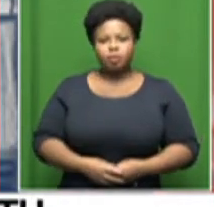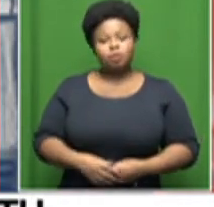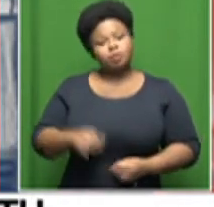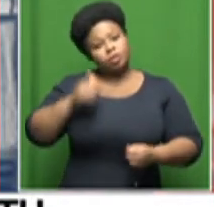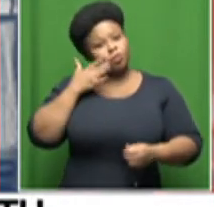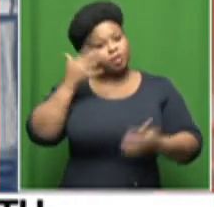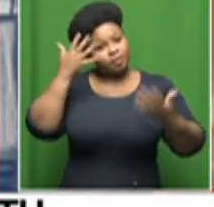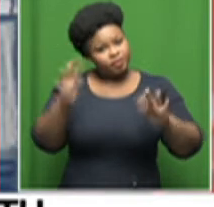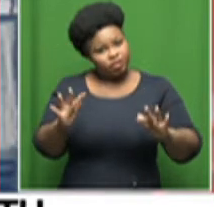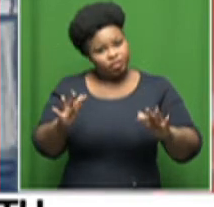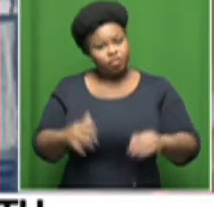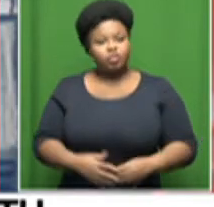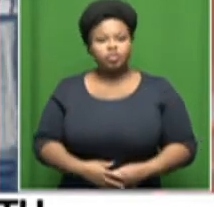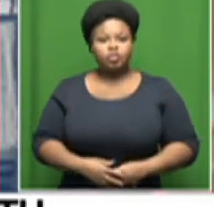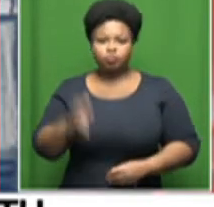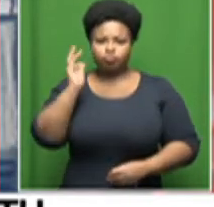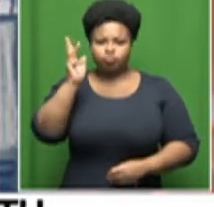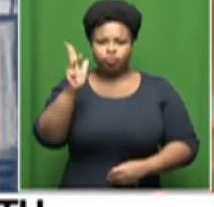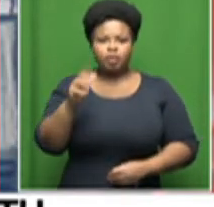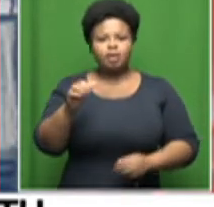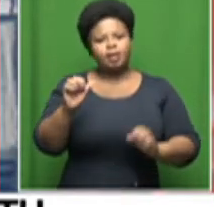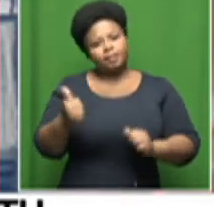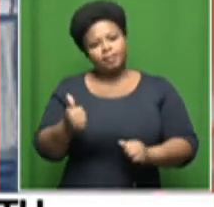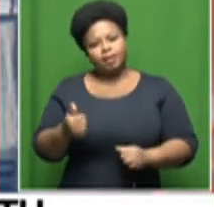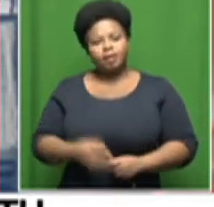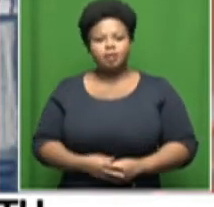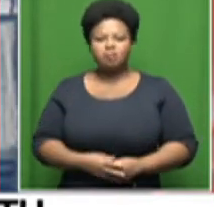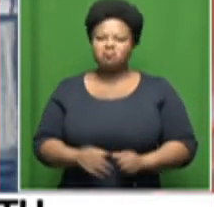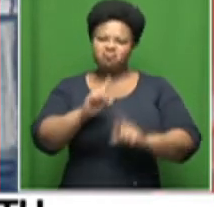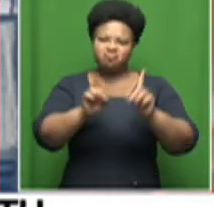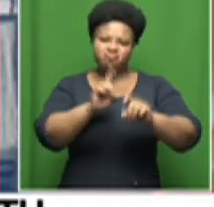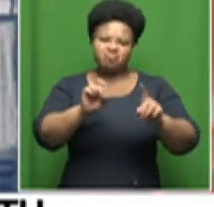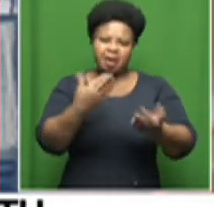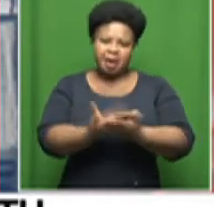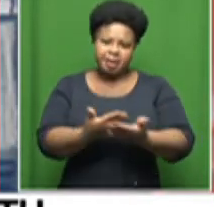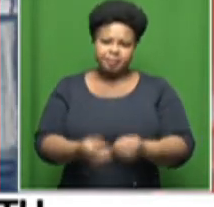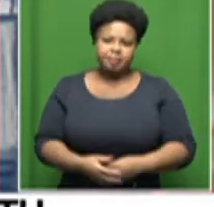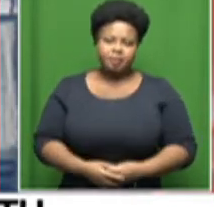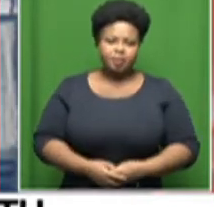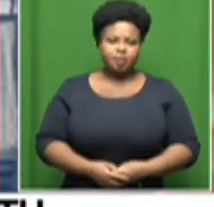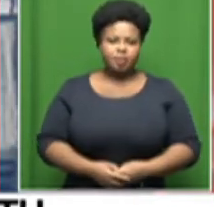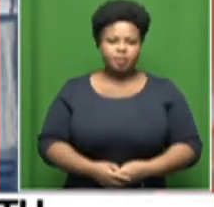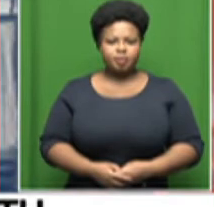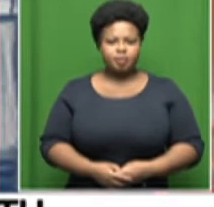after your presentation, we will then quickly open for questions. Thank you.